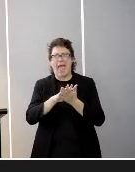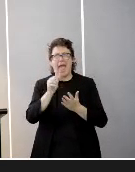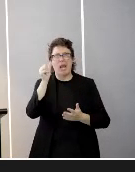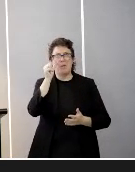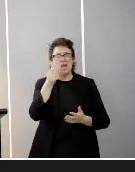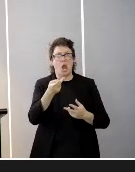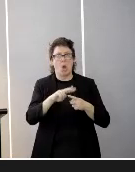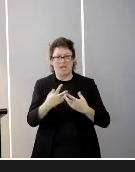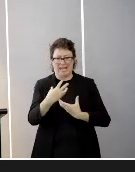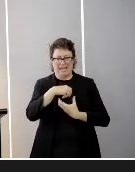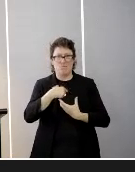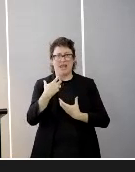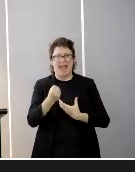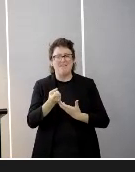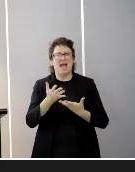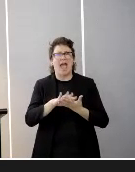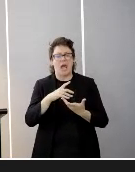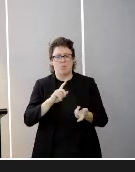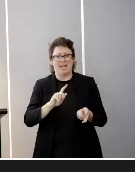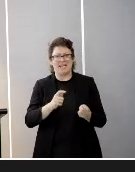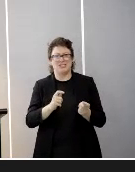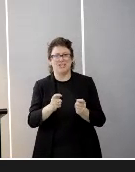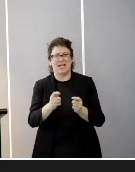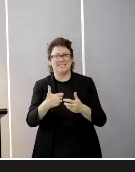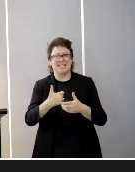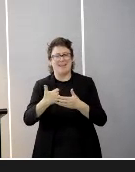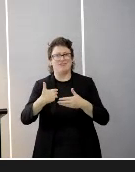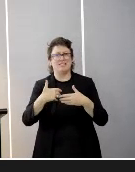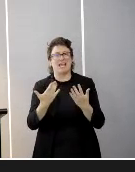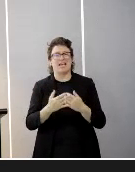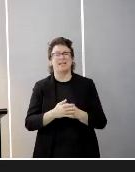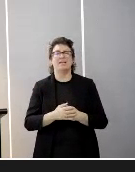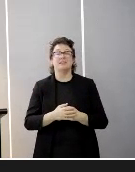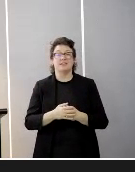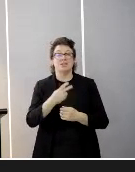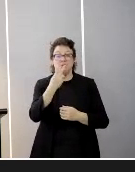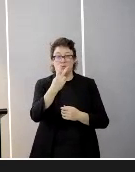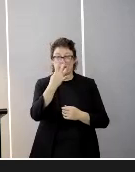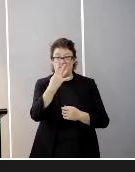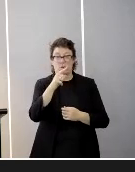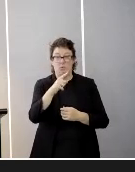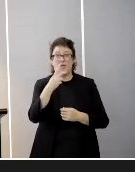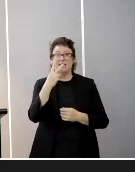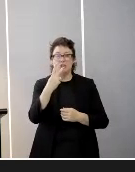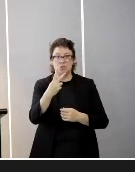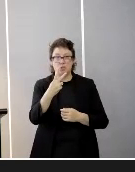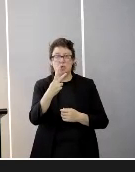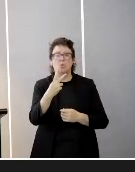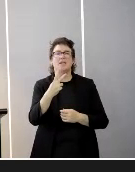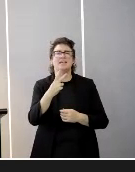and how do we adjust to that daily? Yeah, it's a good question. So the 24.2 is the average